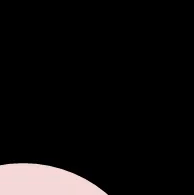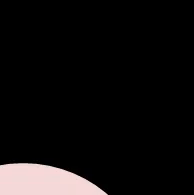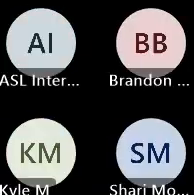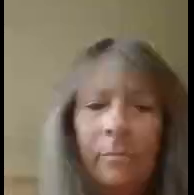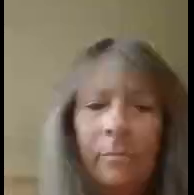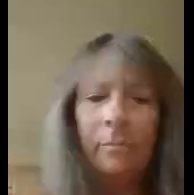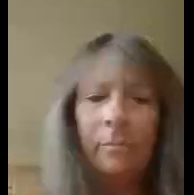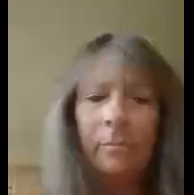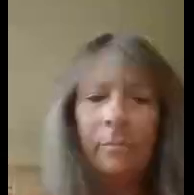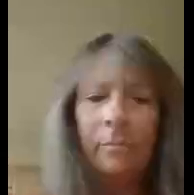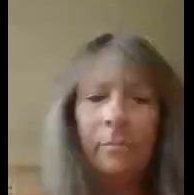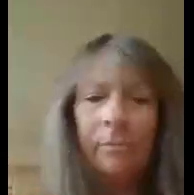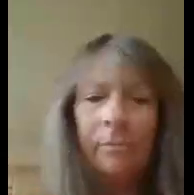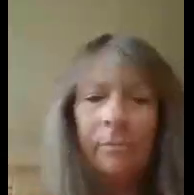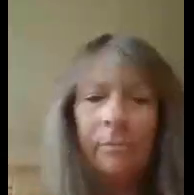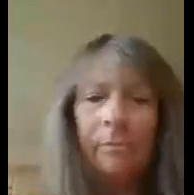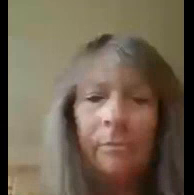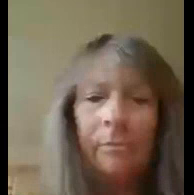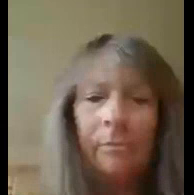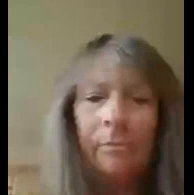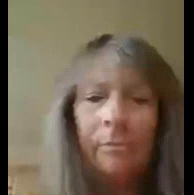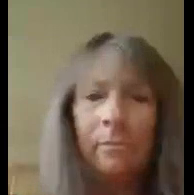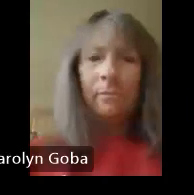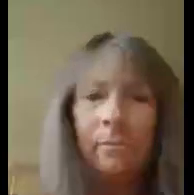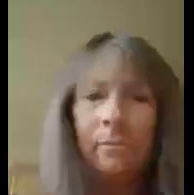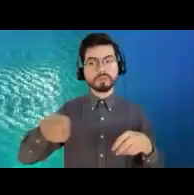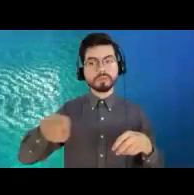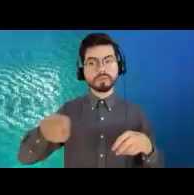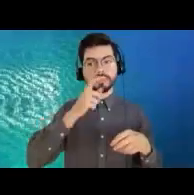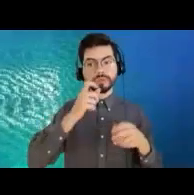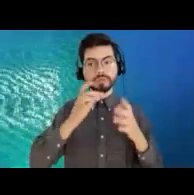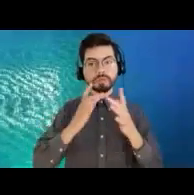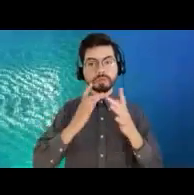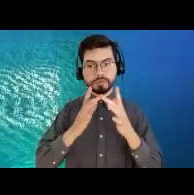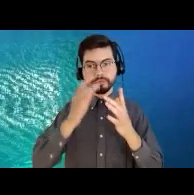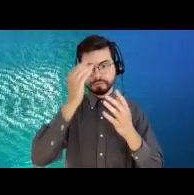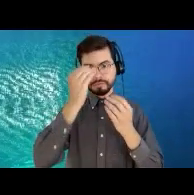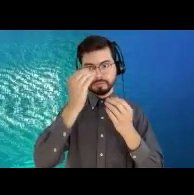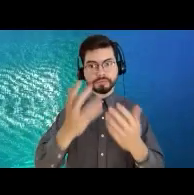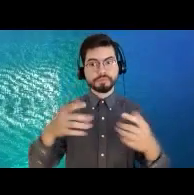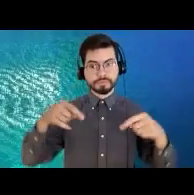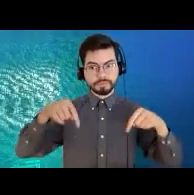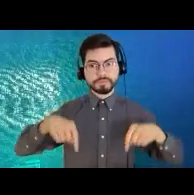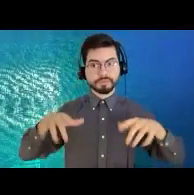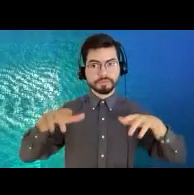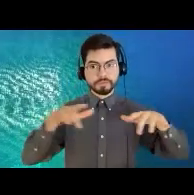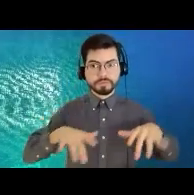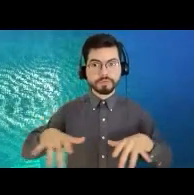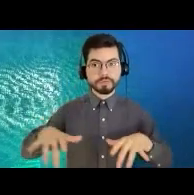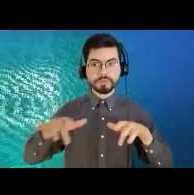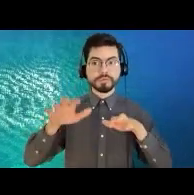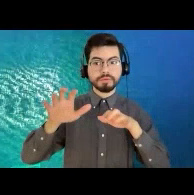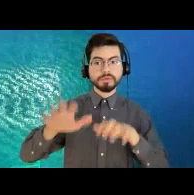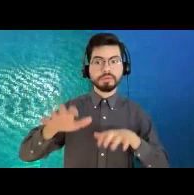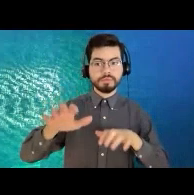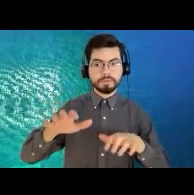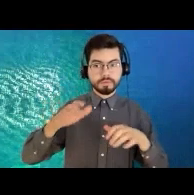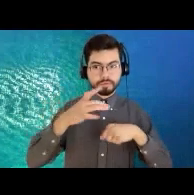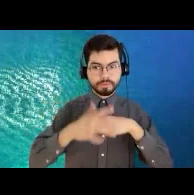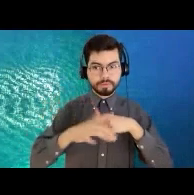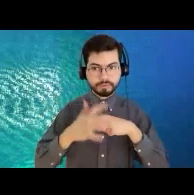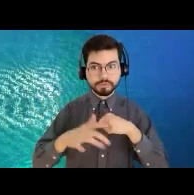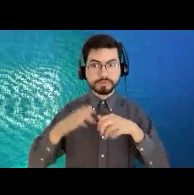So for the online folks, just a reminder that we are recording this, that the captions are available. The captions will be